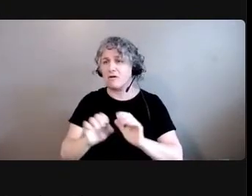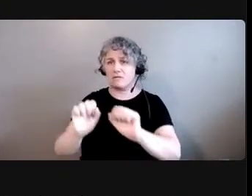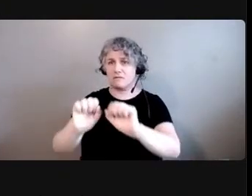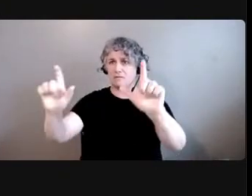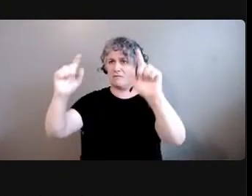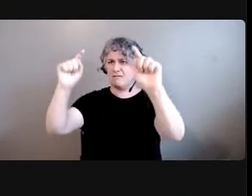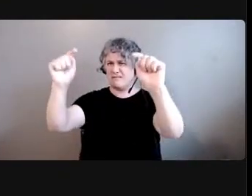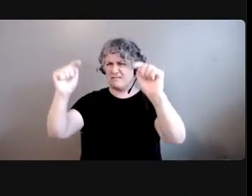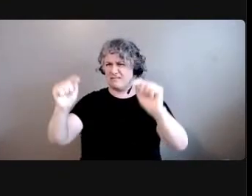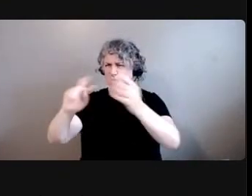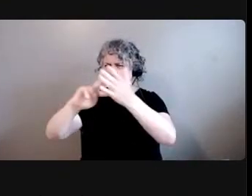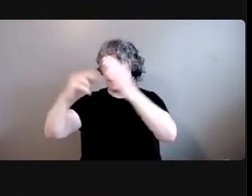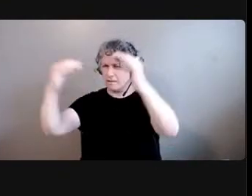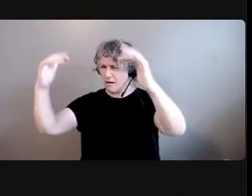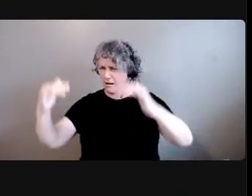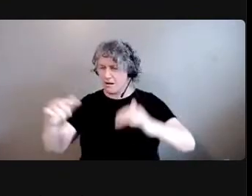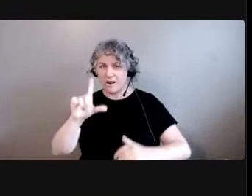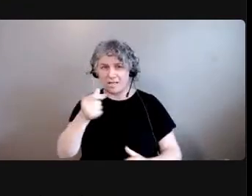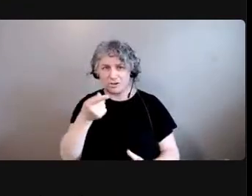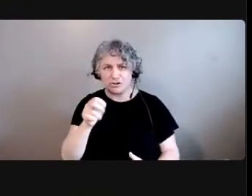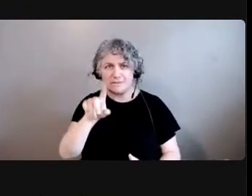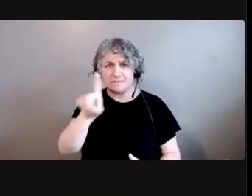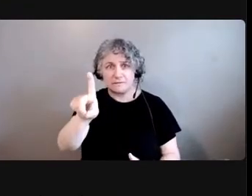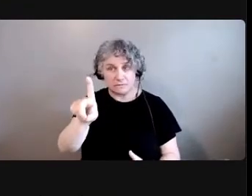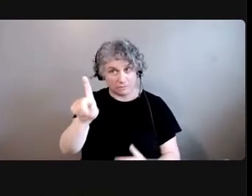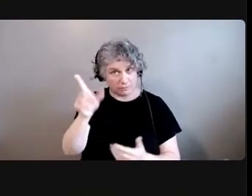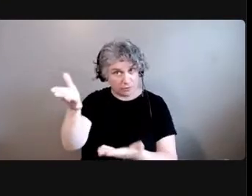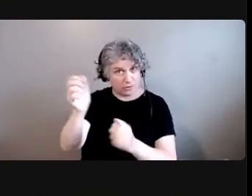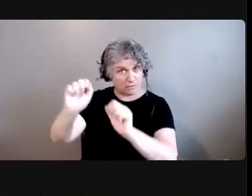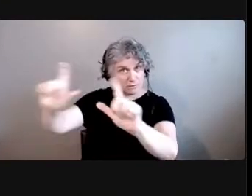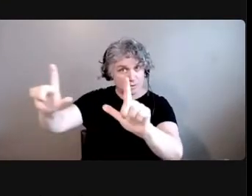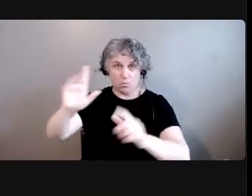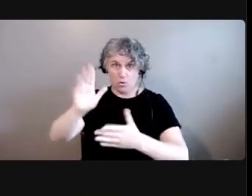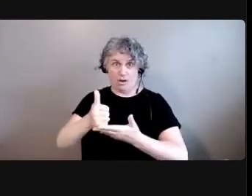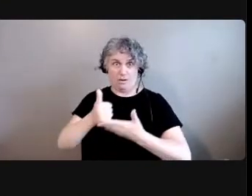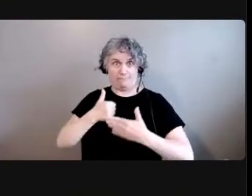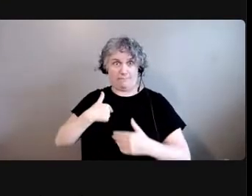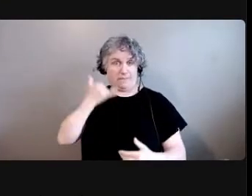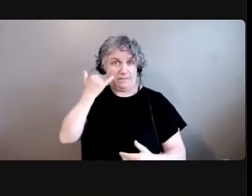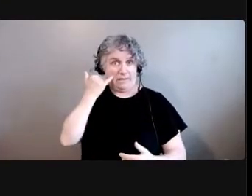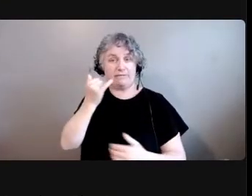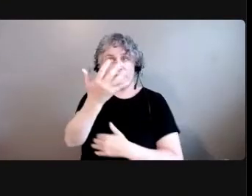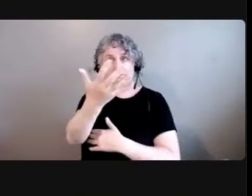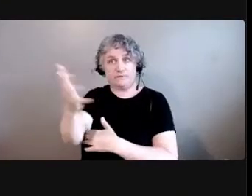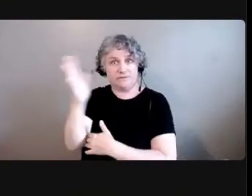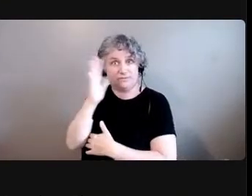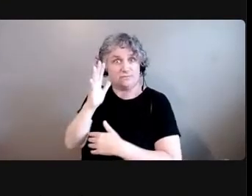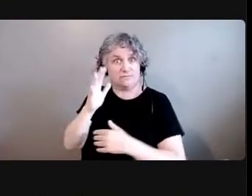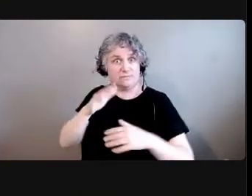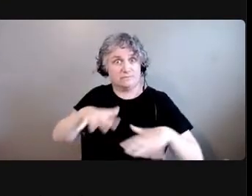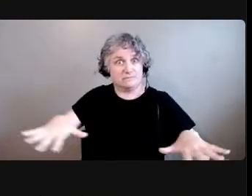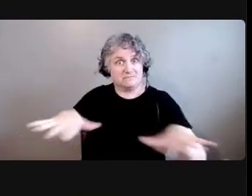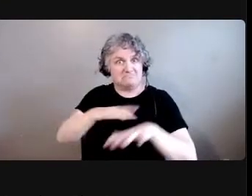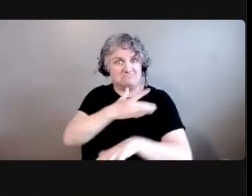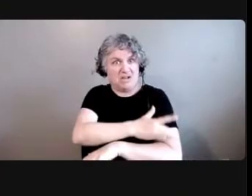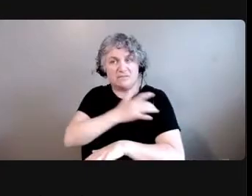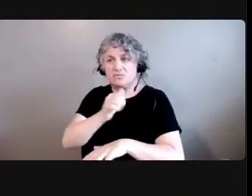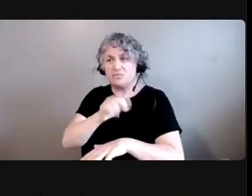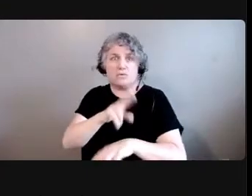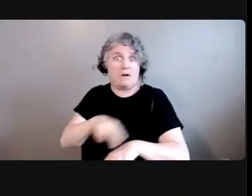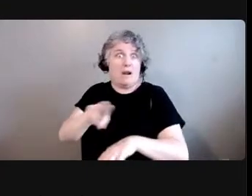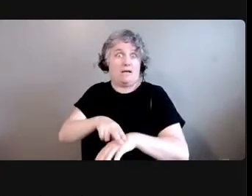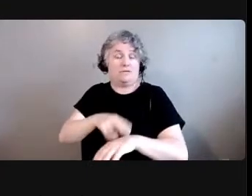easy to find? So yes, these are all things that would help me in the context of a provincial or a national park, and they would help me